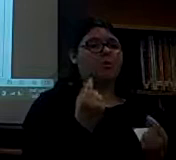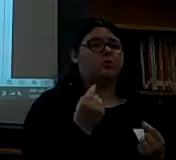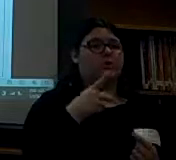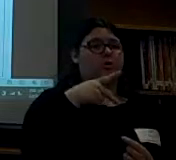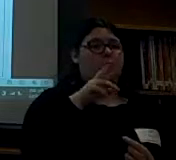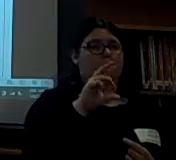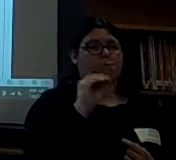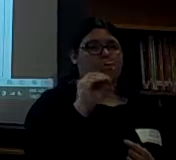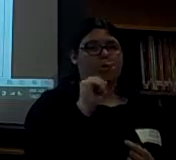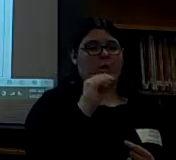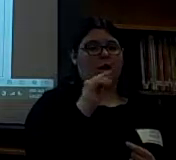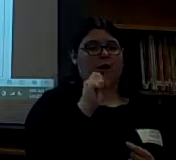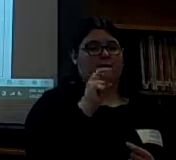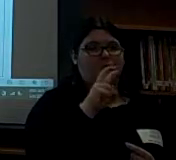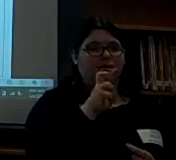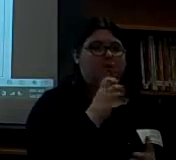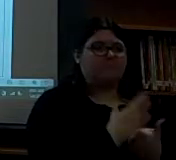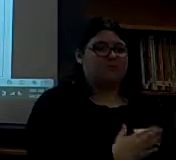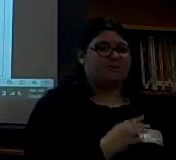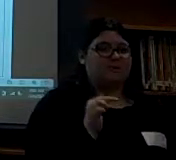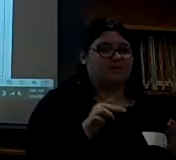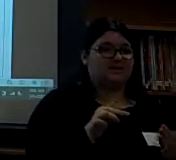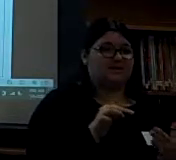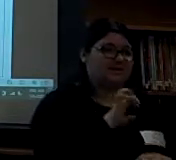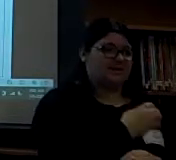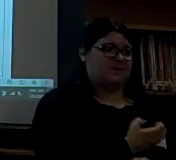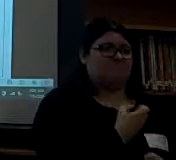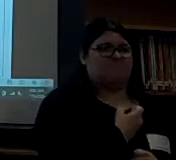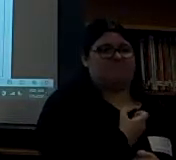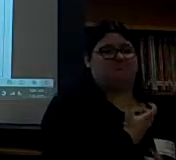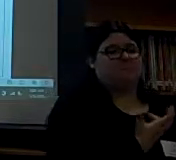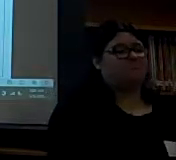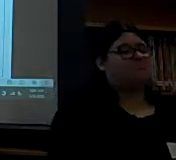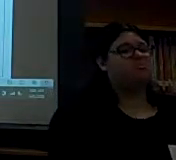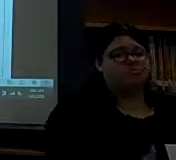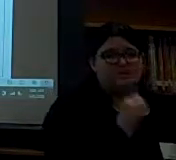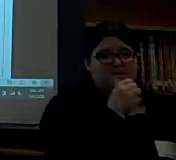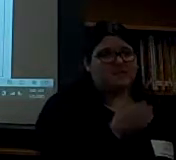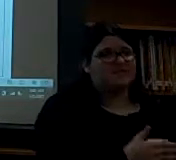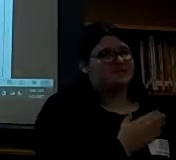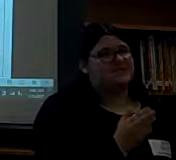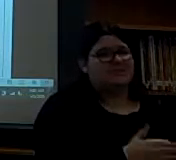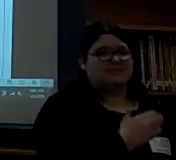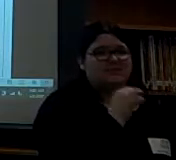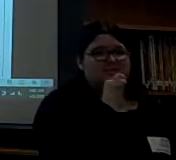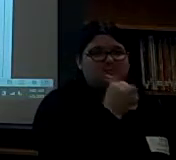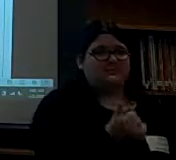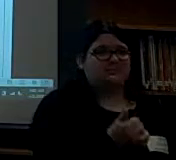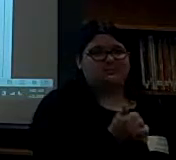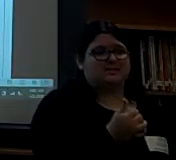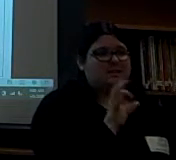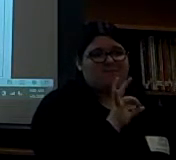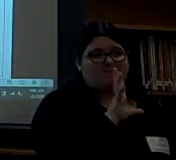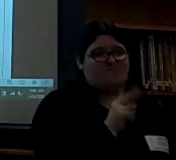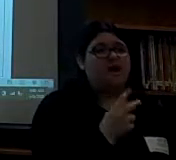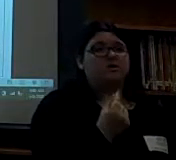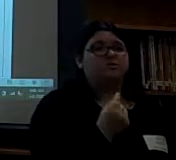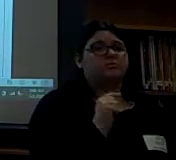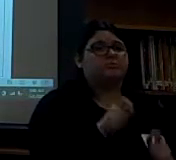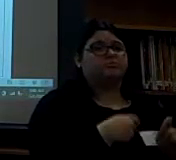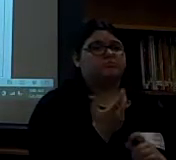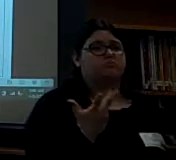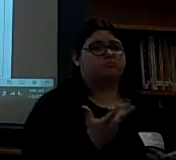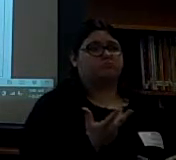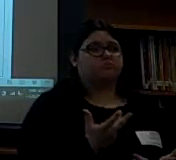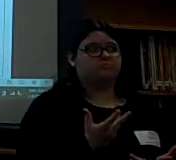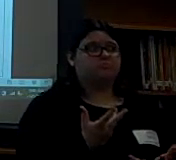because like I said, this is an energy drain. It is not easy, it is not fun, and it doesn't make for a happy household. So what do we do instead?